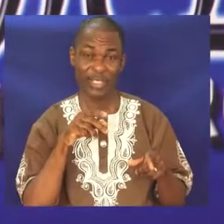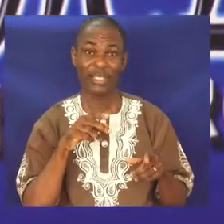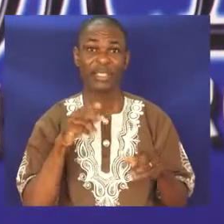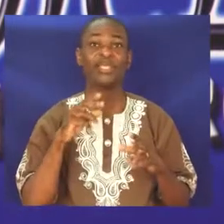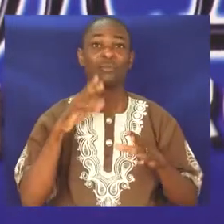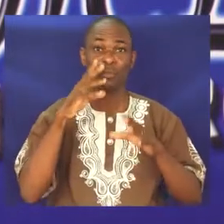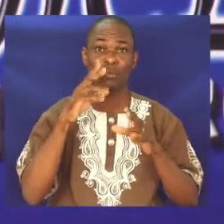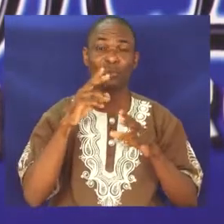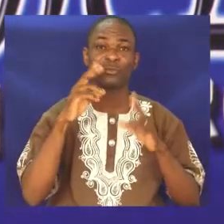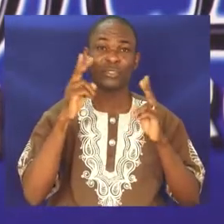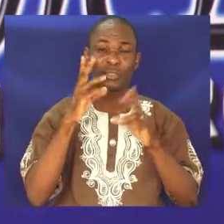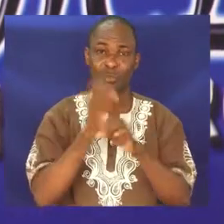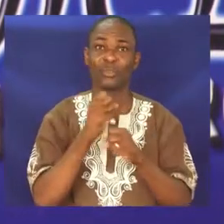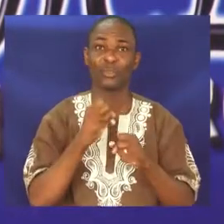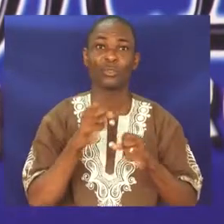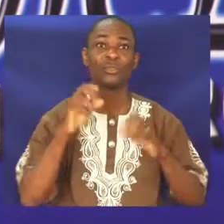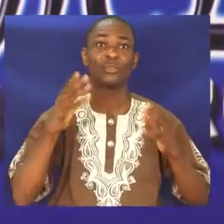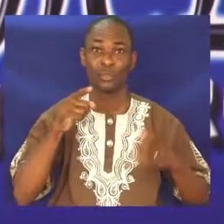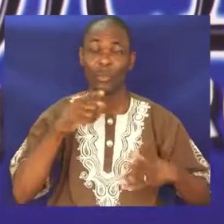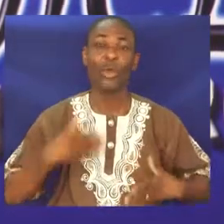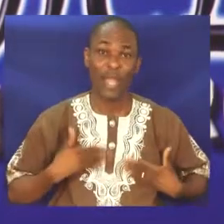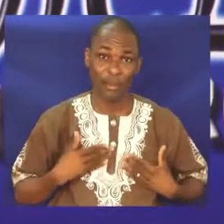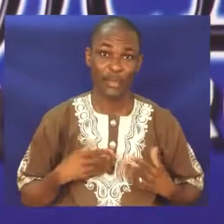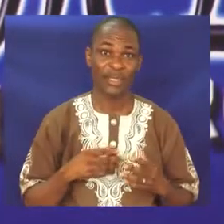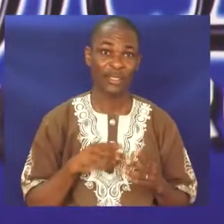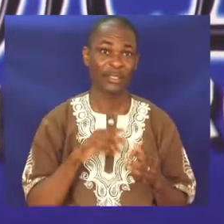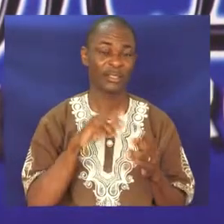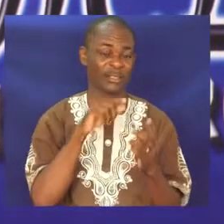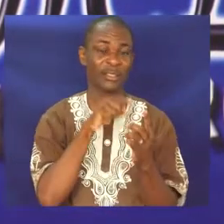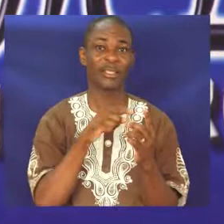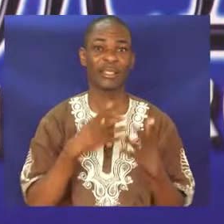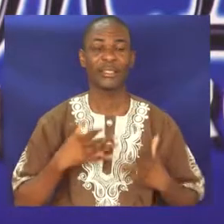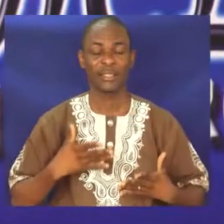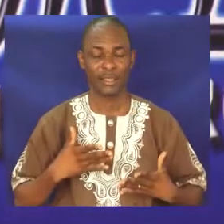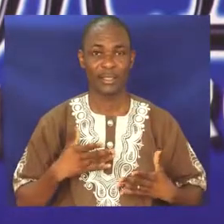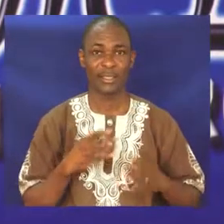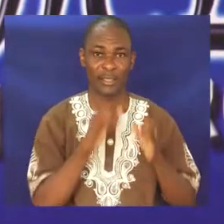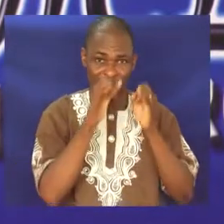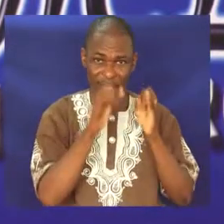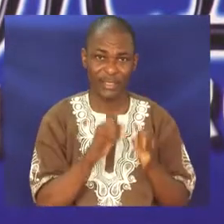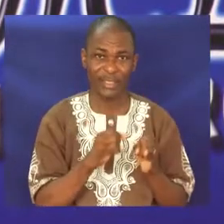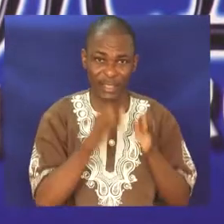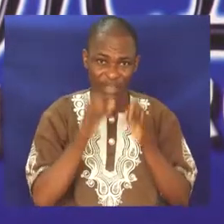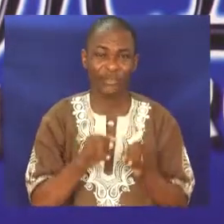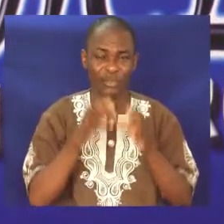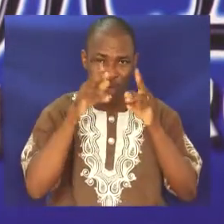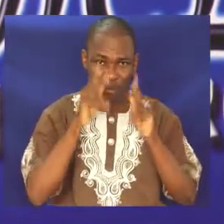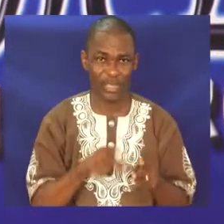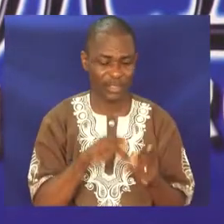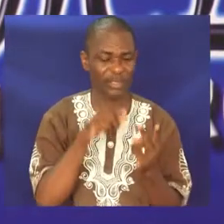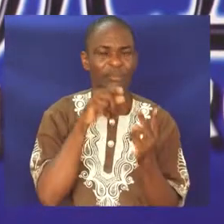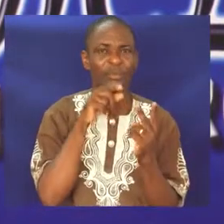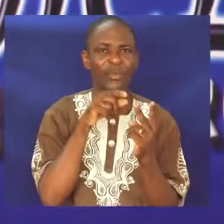individual Dr. Baumia oyɛ individual ofri krobi so o ne yire ewo ne ma sana